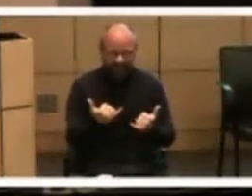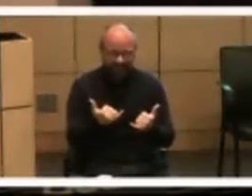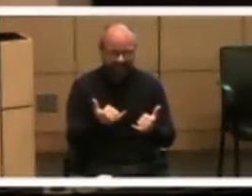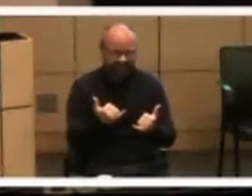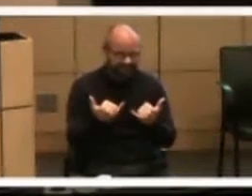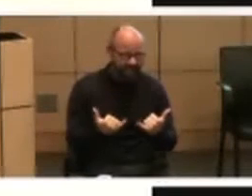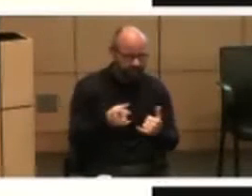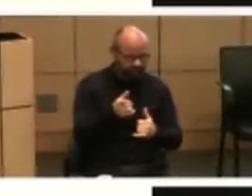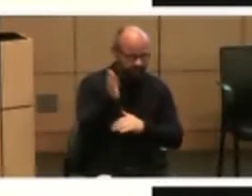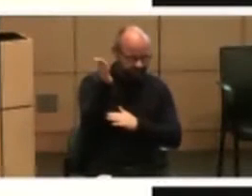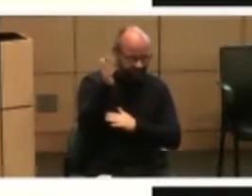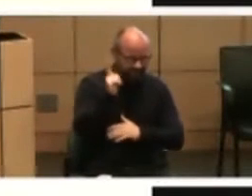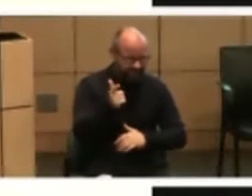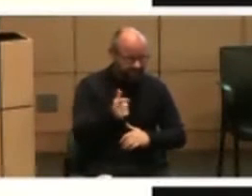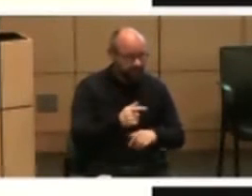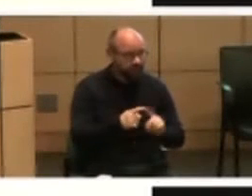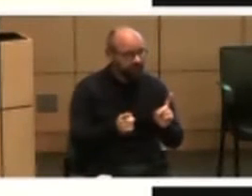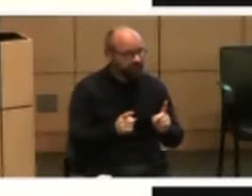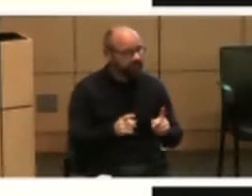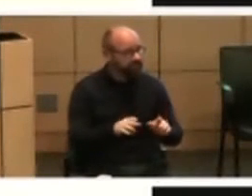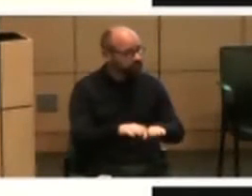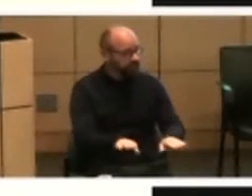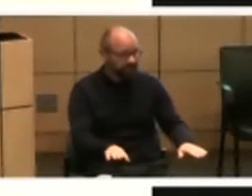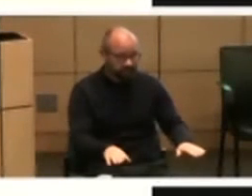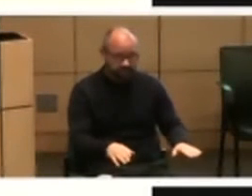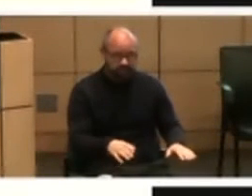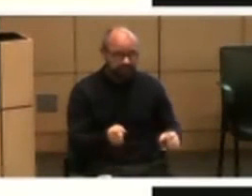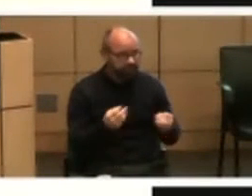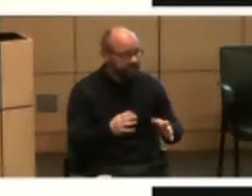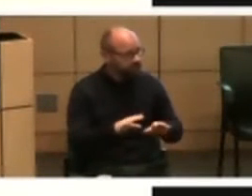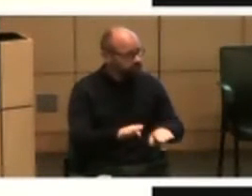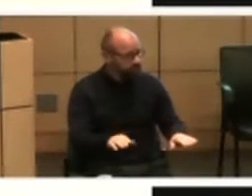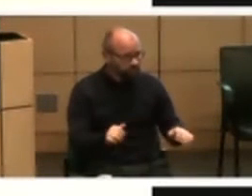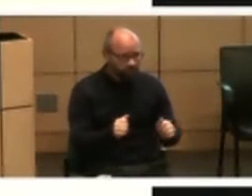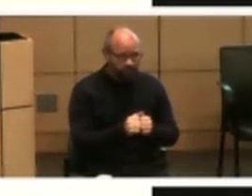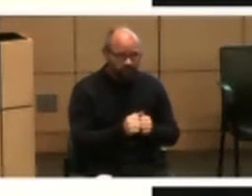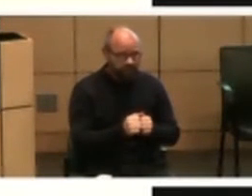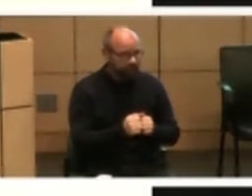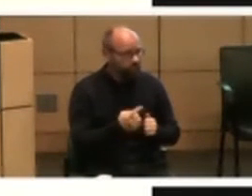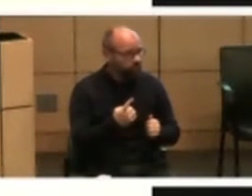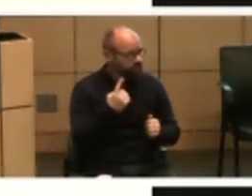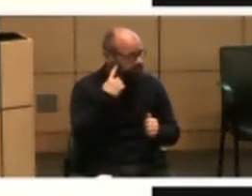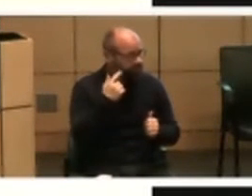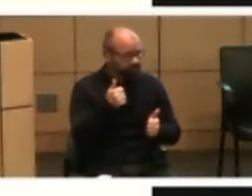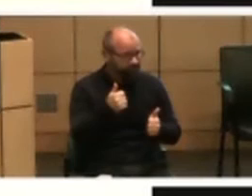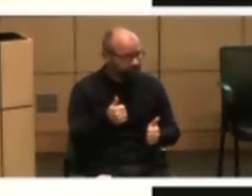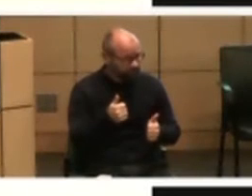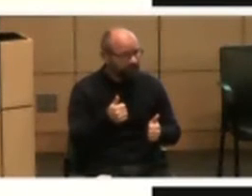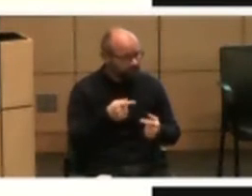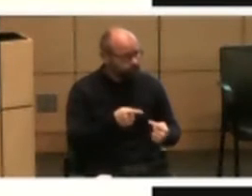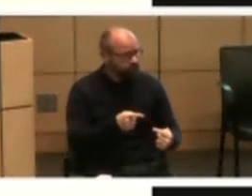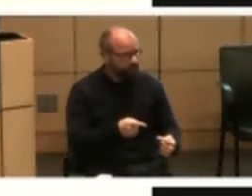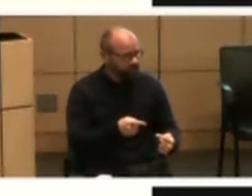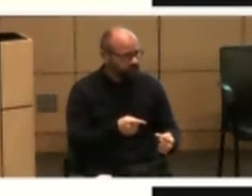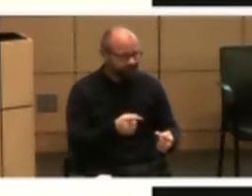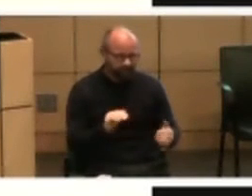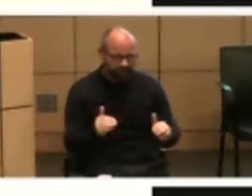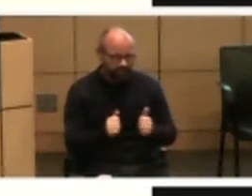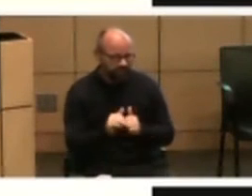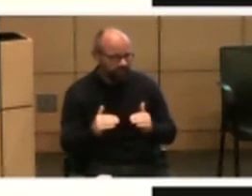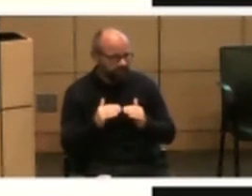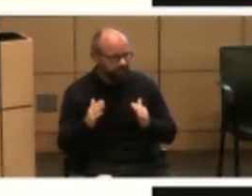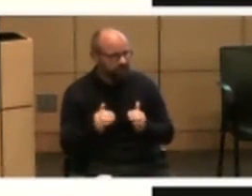am going to end with saying that even in many children with unilateral hearing loss struggle relative to their peers with normal hearing,